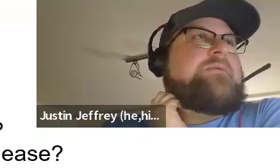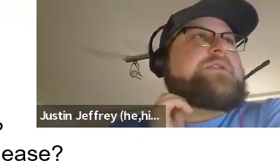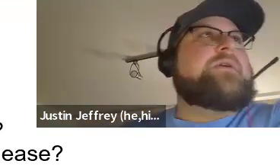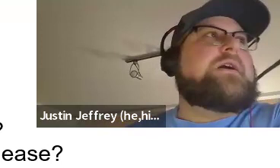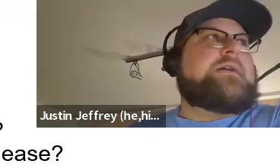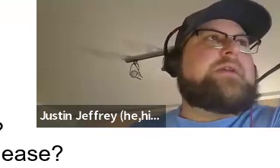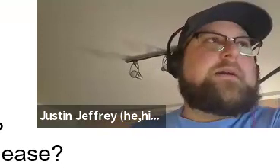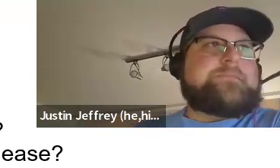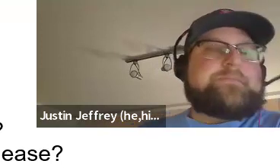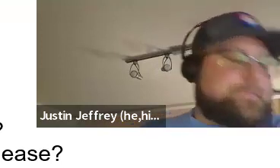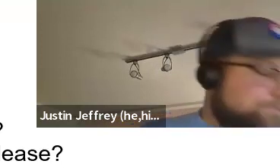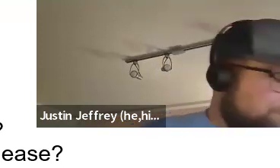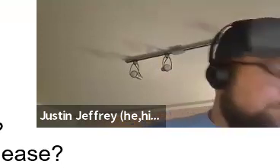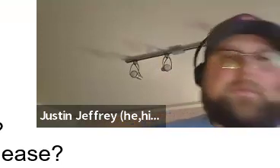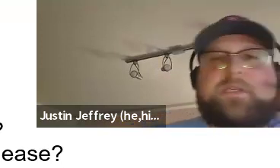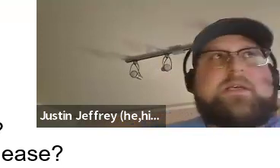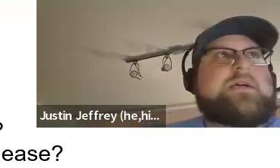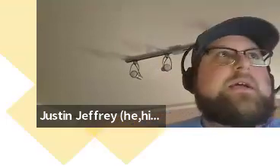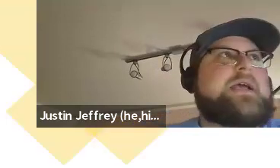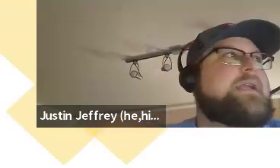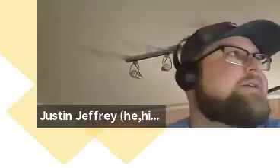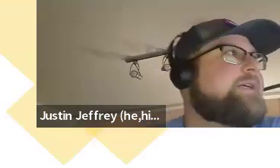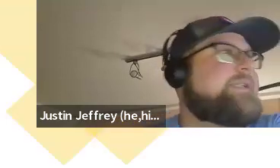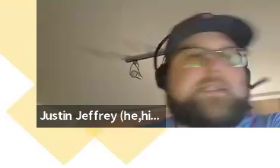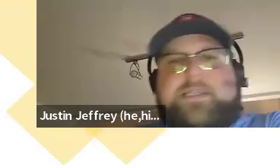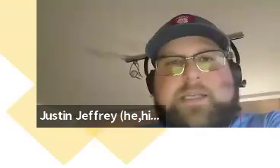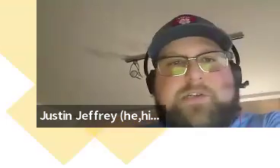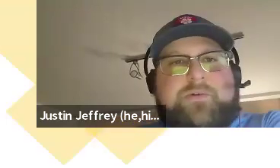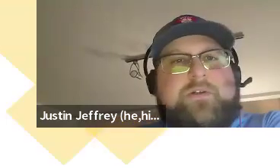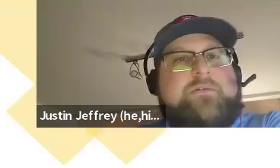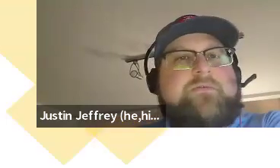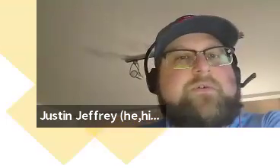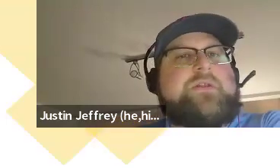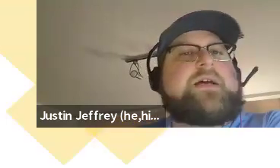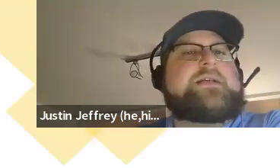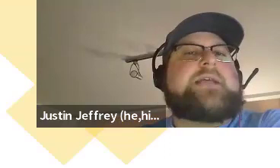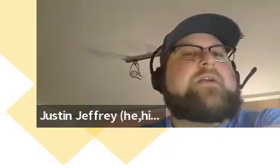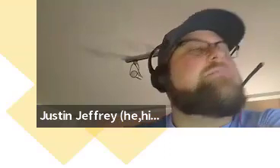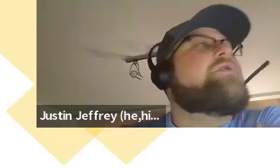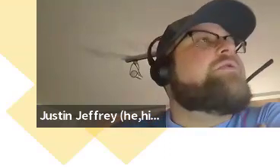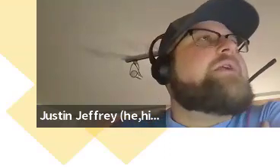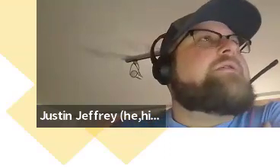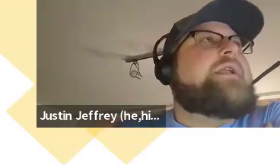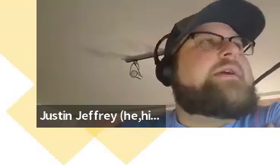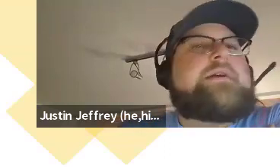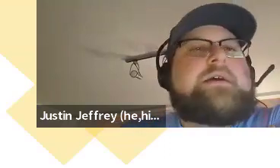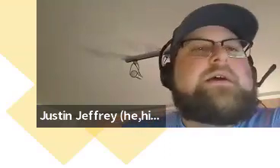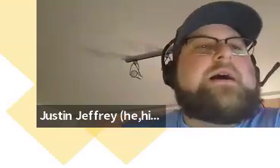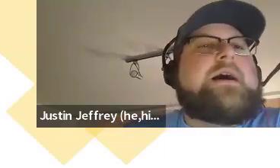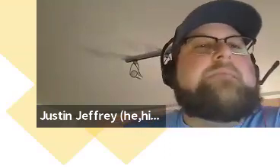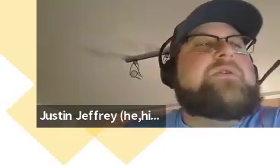familiar with what's going on down there. And here is the schedule for the Seattle Mobile Medical